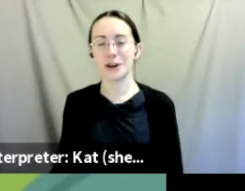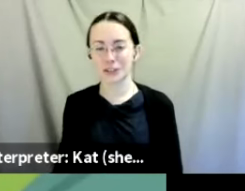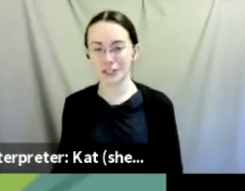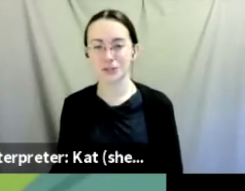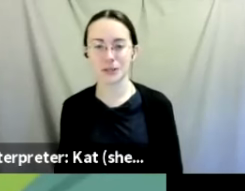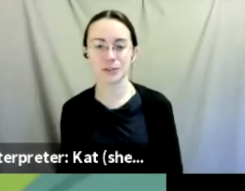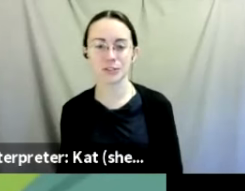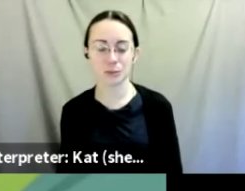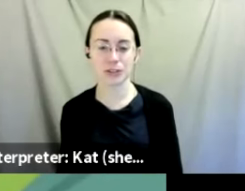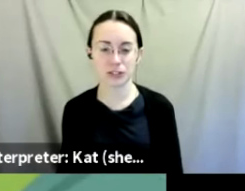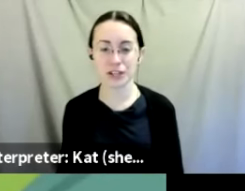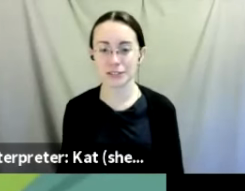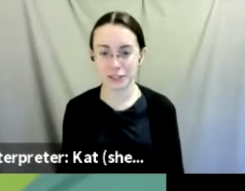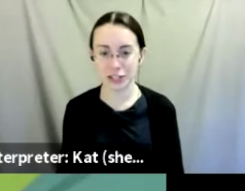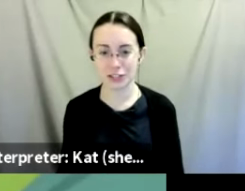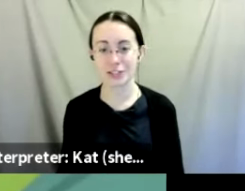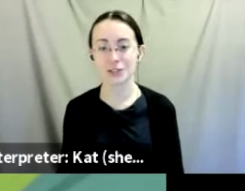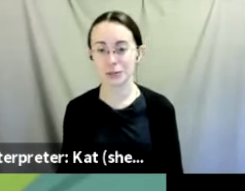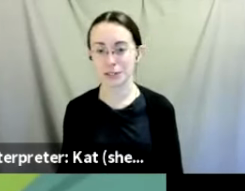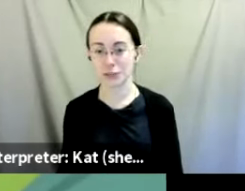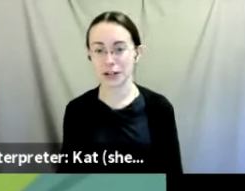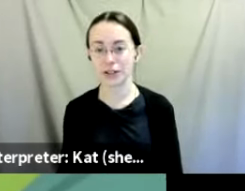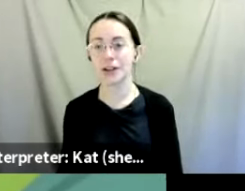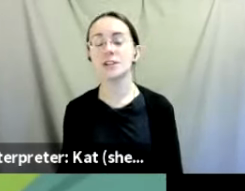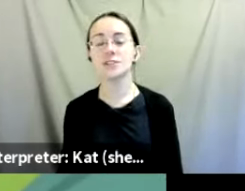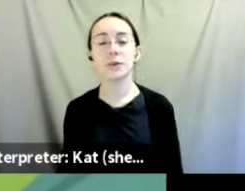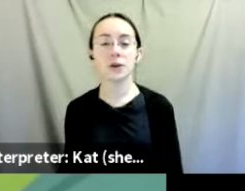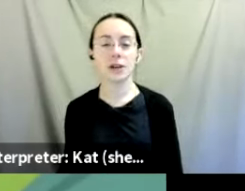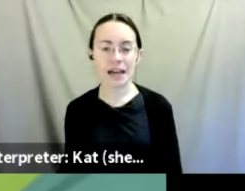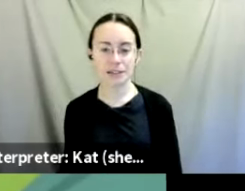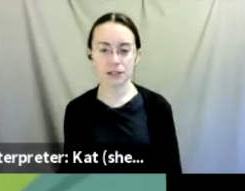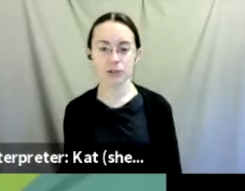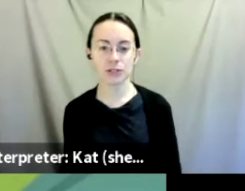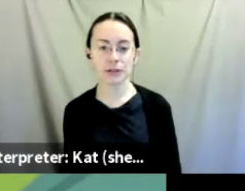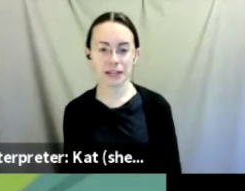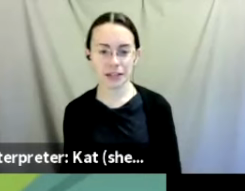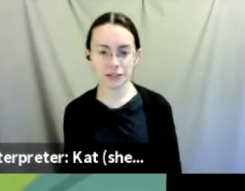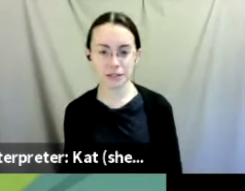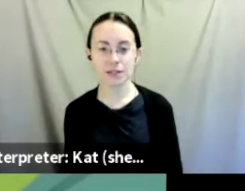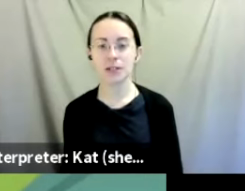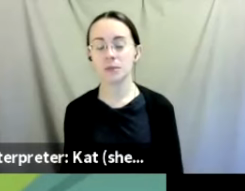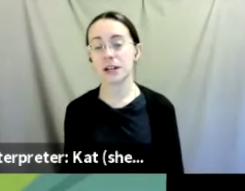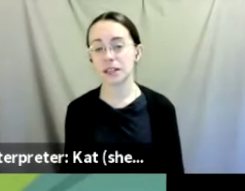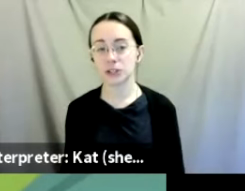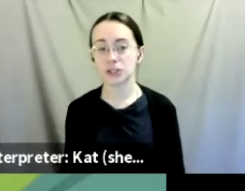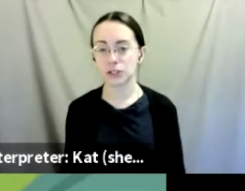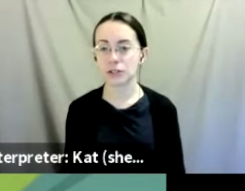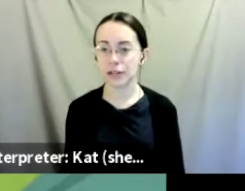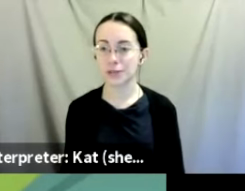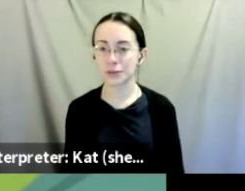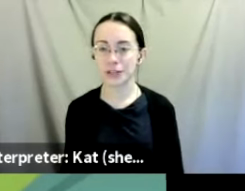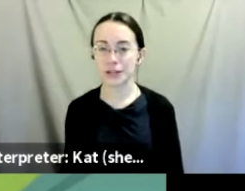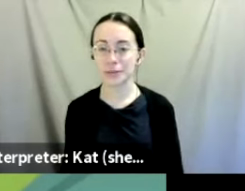the father needs to be able to support their child's education and development as well. So my work hasn't included men yet, but I think it